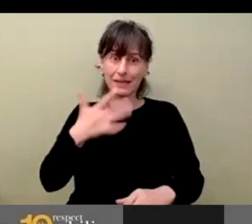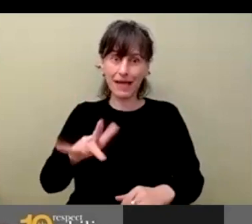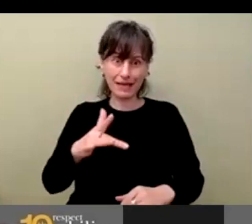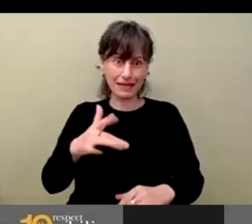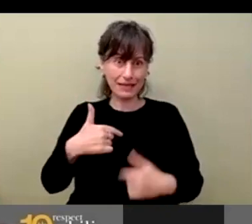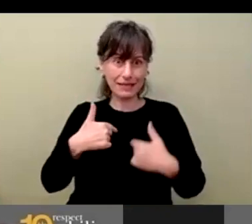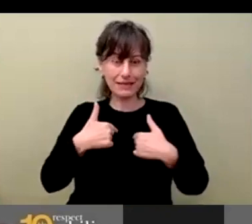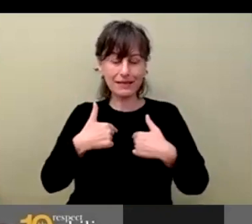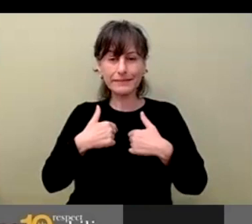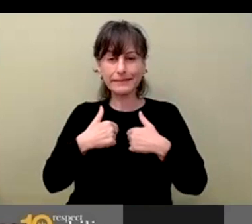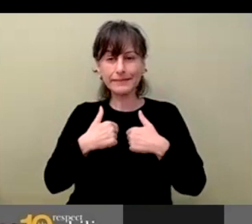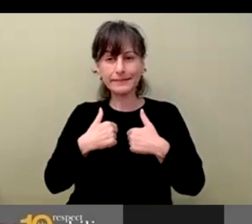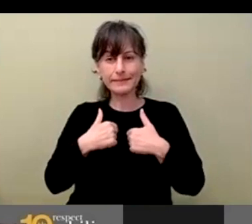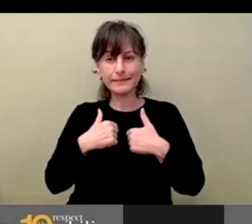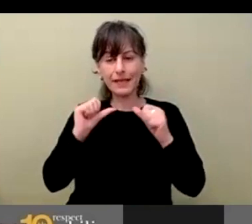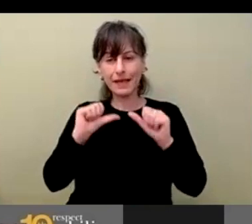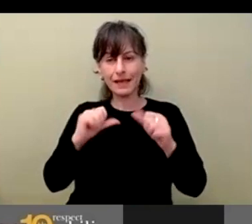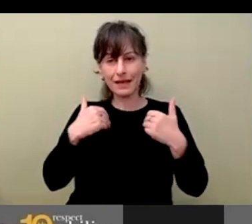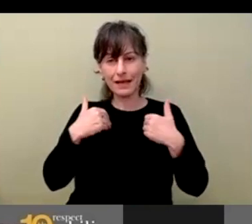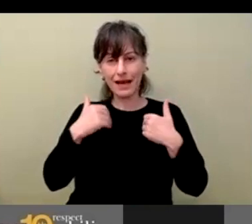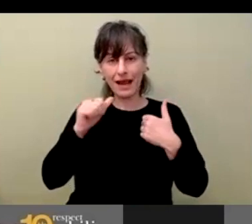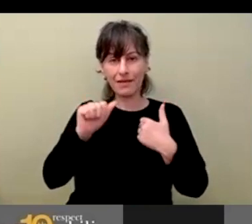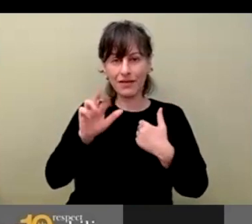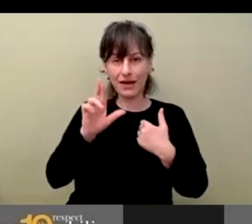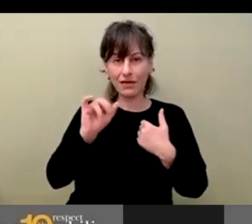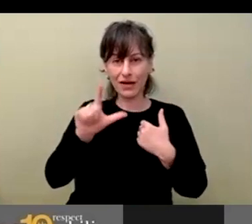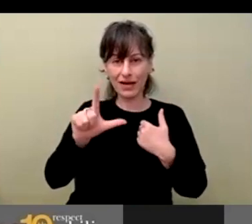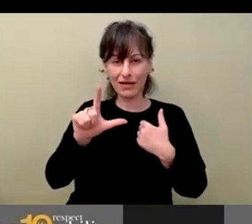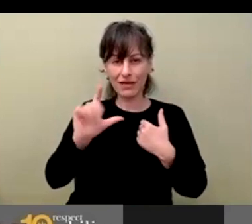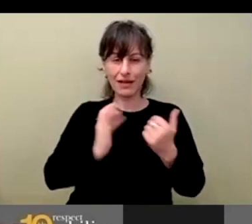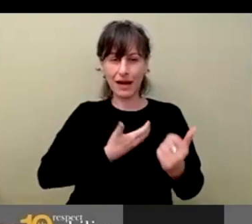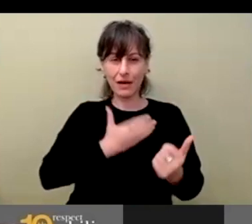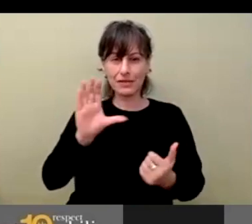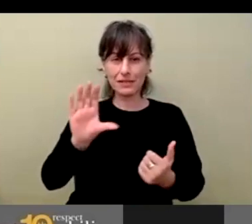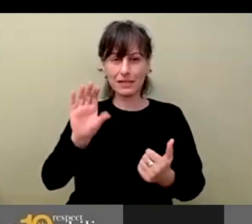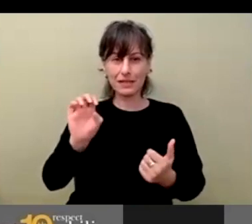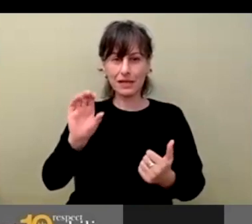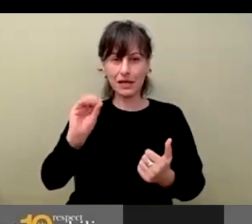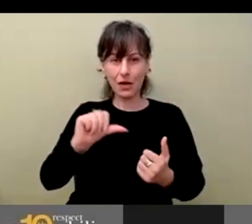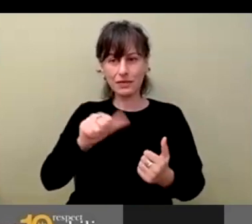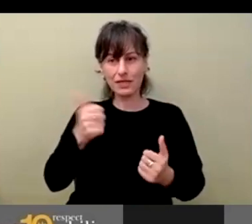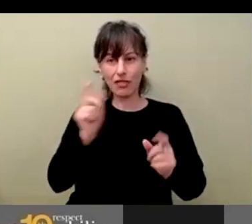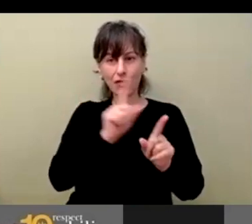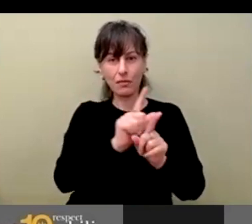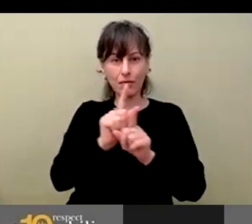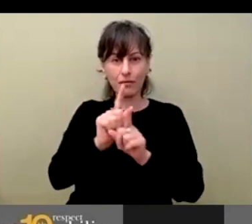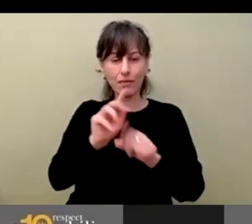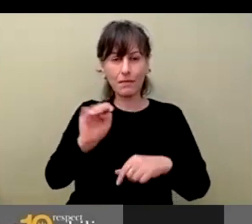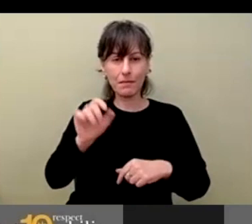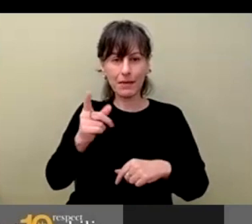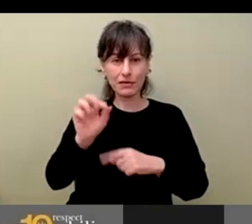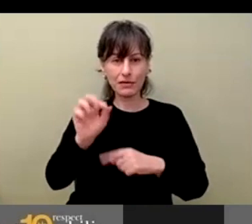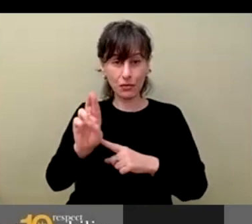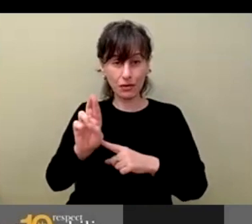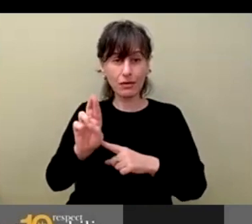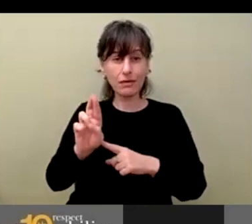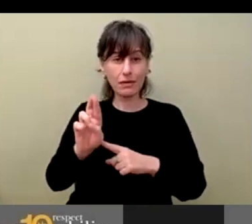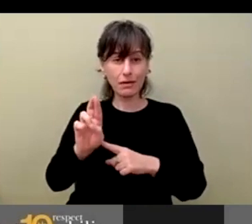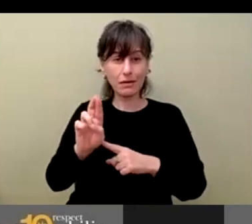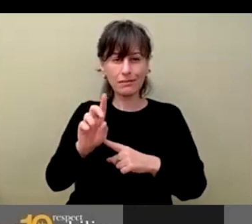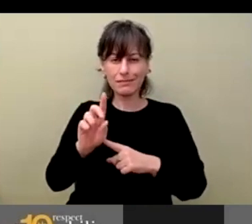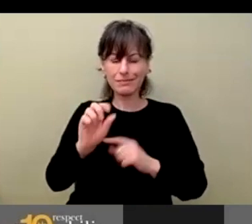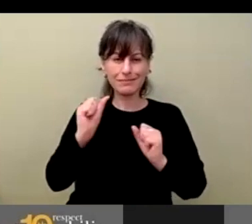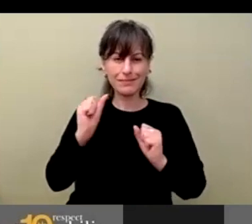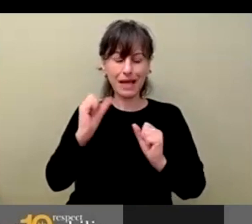to have Ariel, our CEO, as my other mentor, and they are